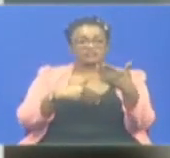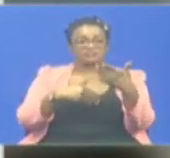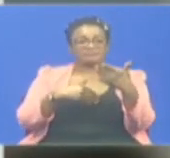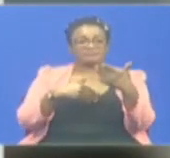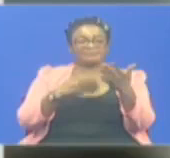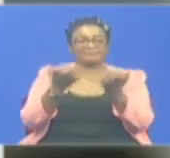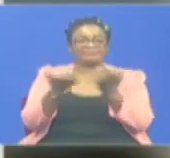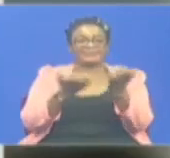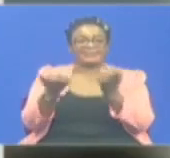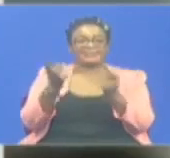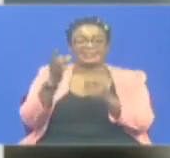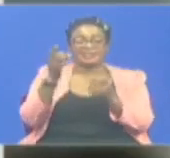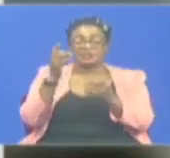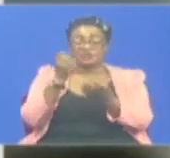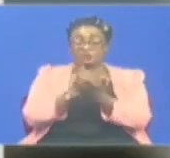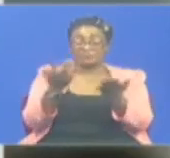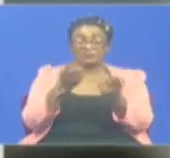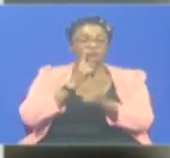Daily tomorrow.